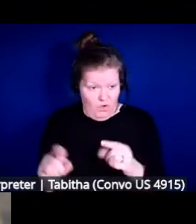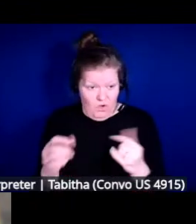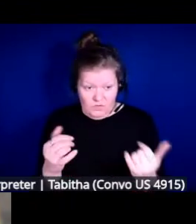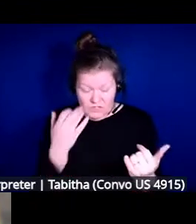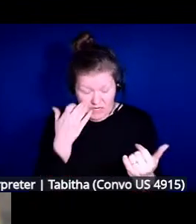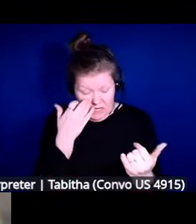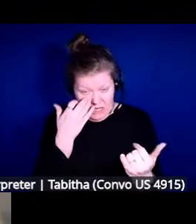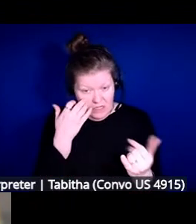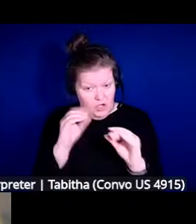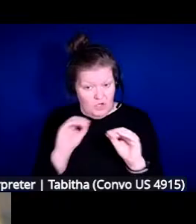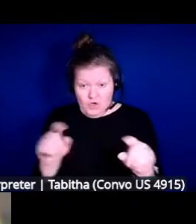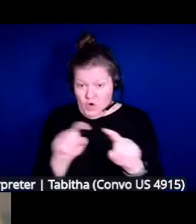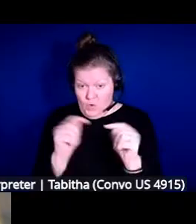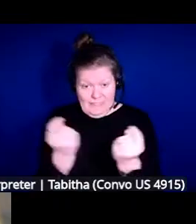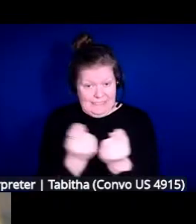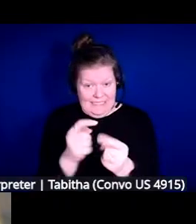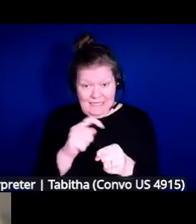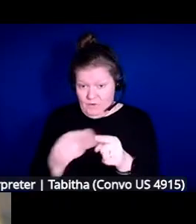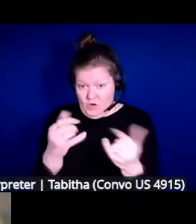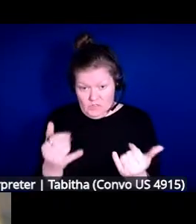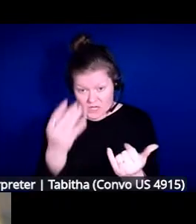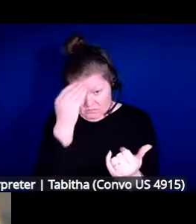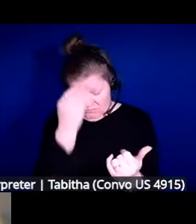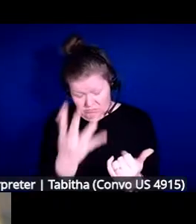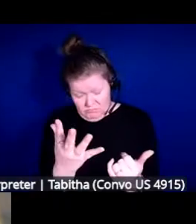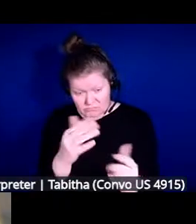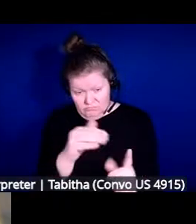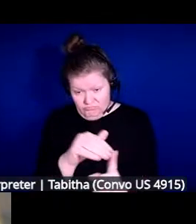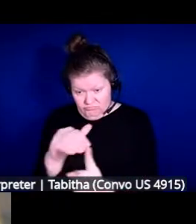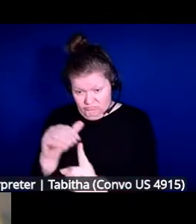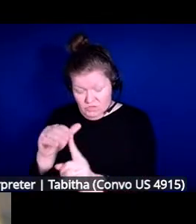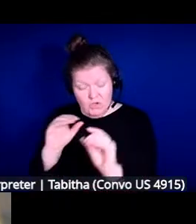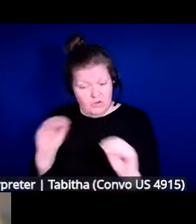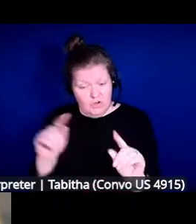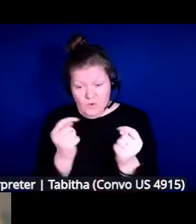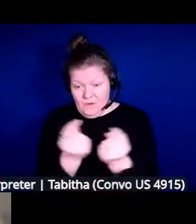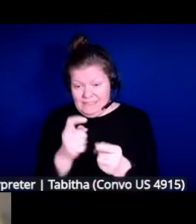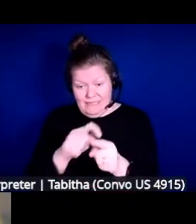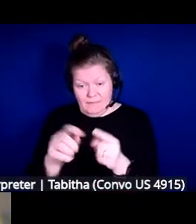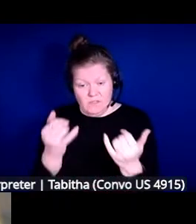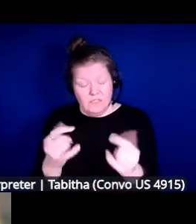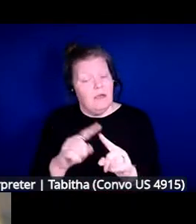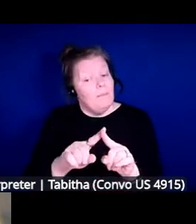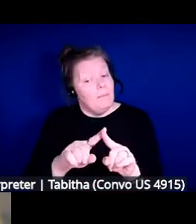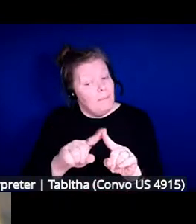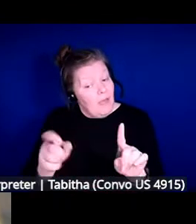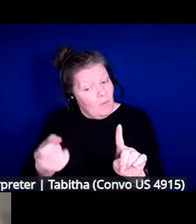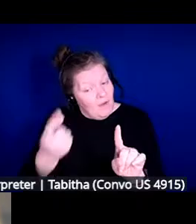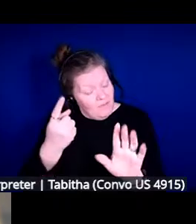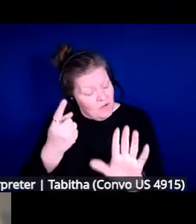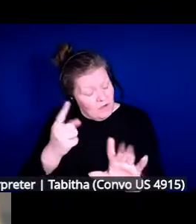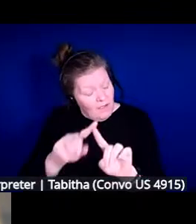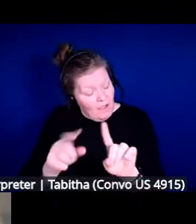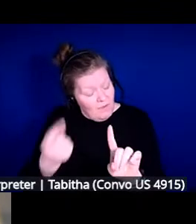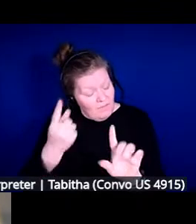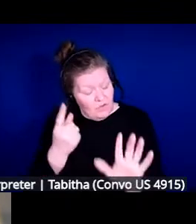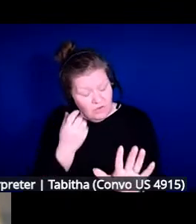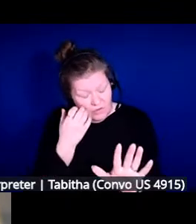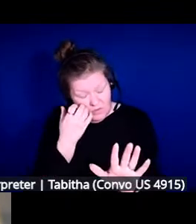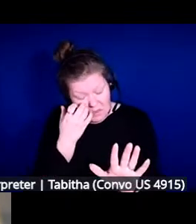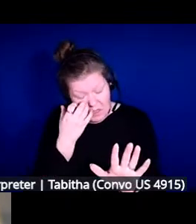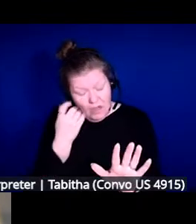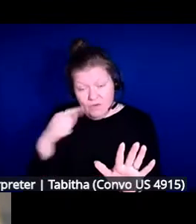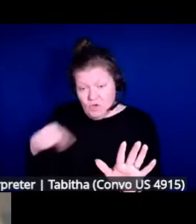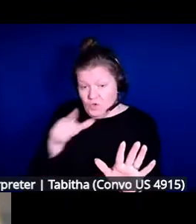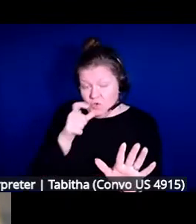There's no team calls today. Just want to put that one out there for you. There is no team calls today. However, for those of